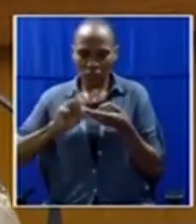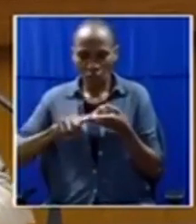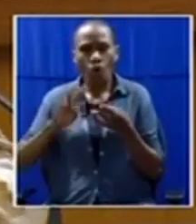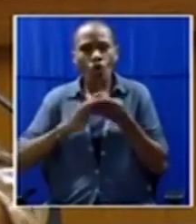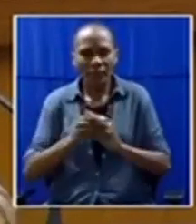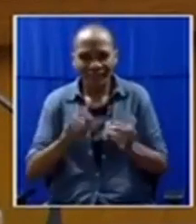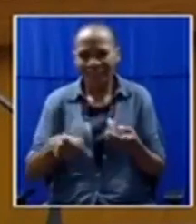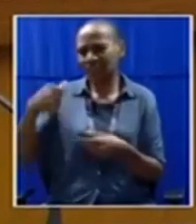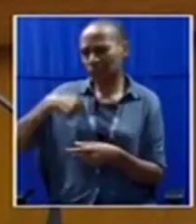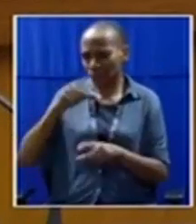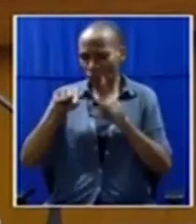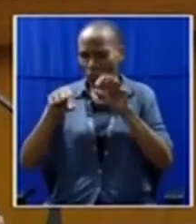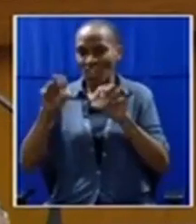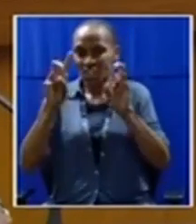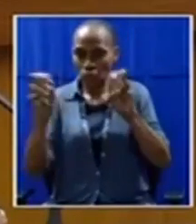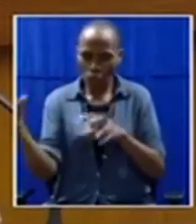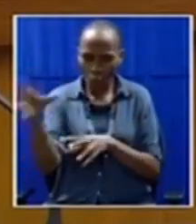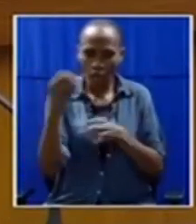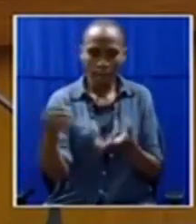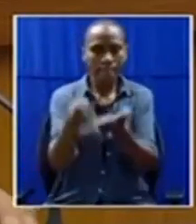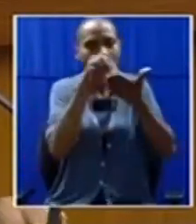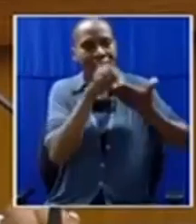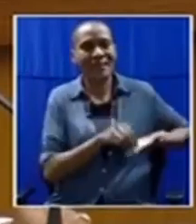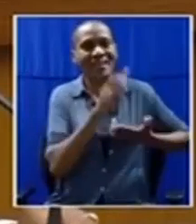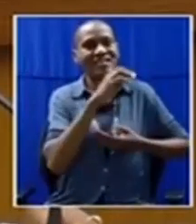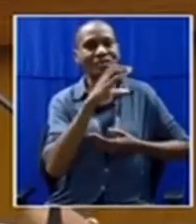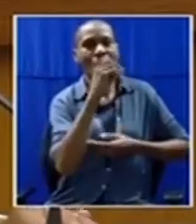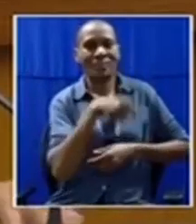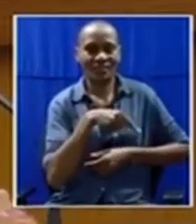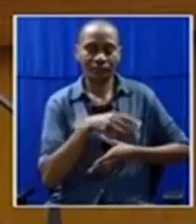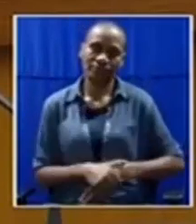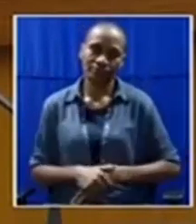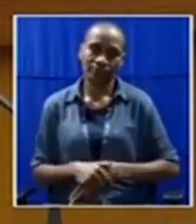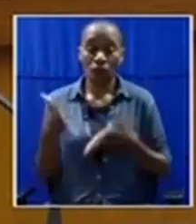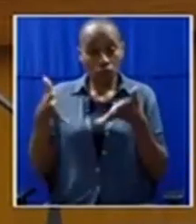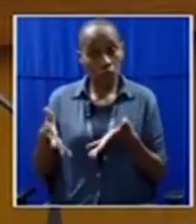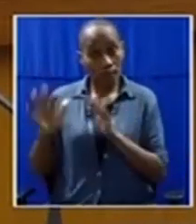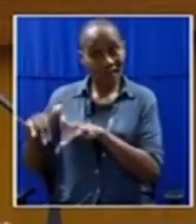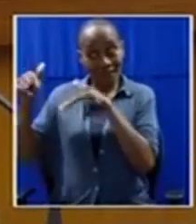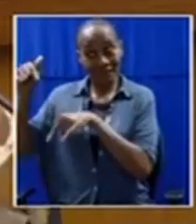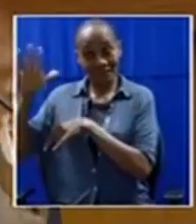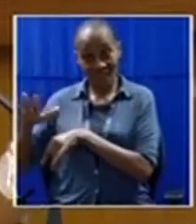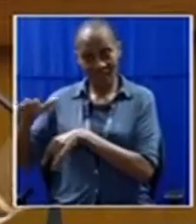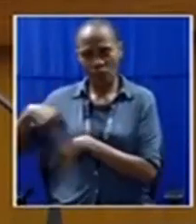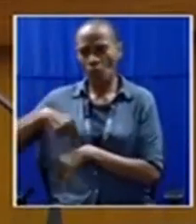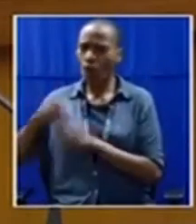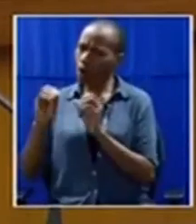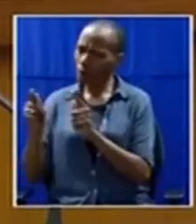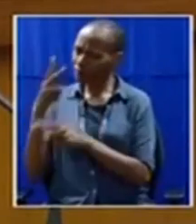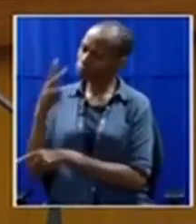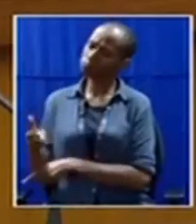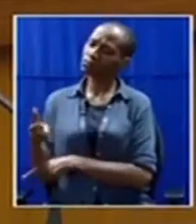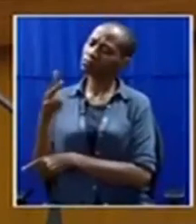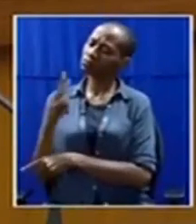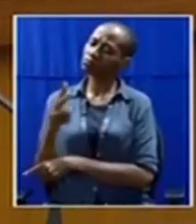in the municipalities. So in this term, we've had the opportunity to take another